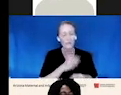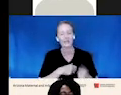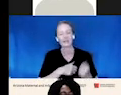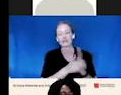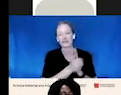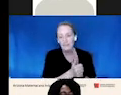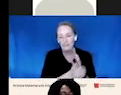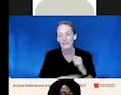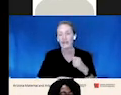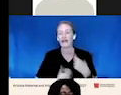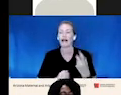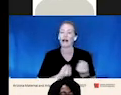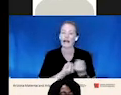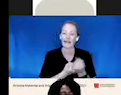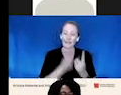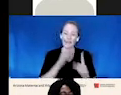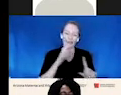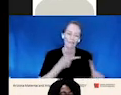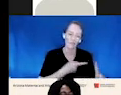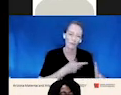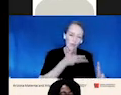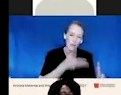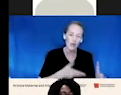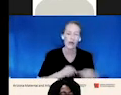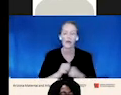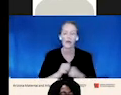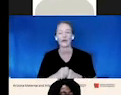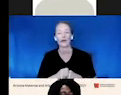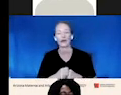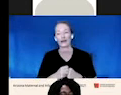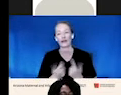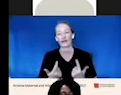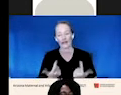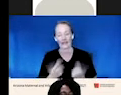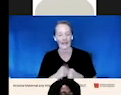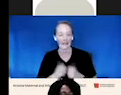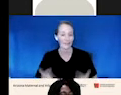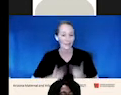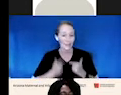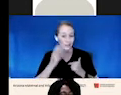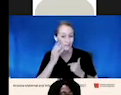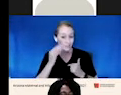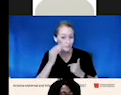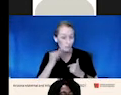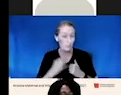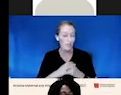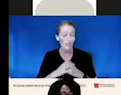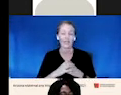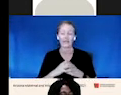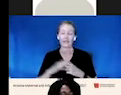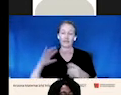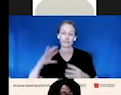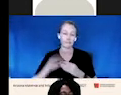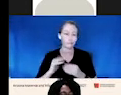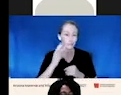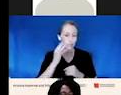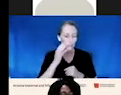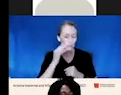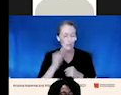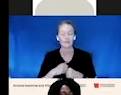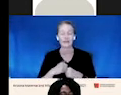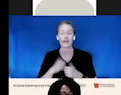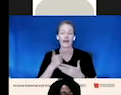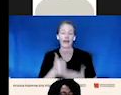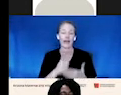So doulas have shared lived experiences, they have a wealth of cultural knowledge, they help to counter medical racism, which is what I briefly talked